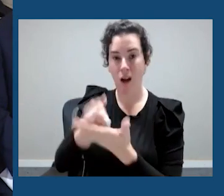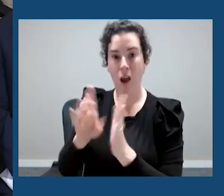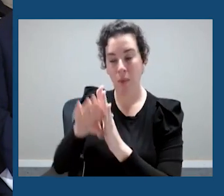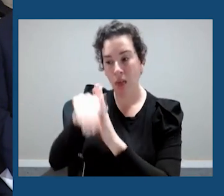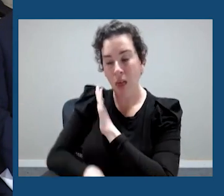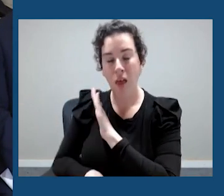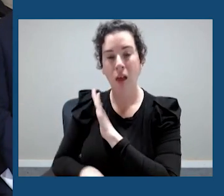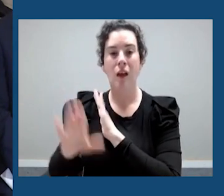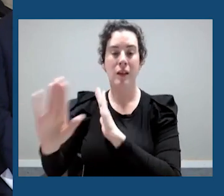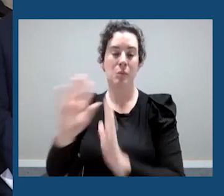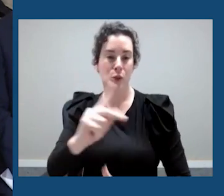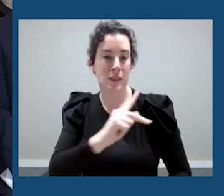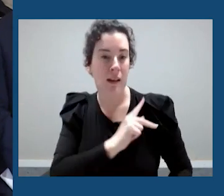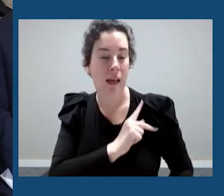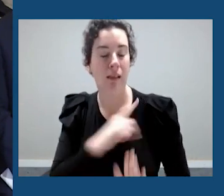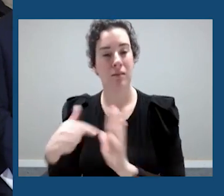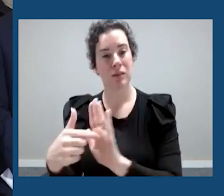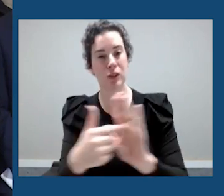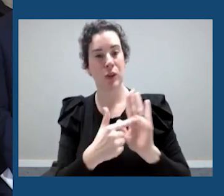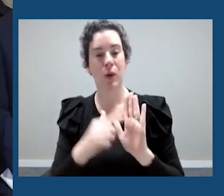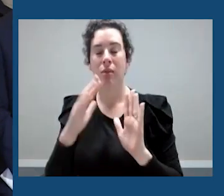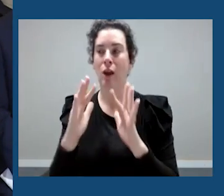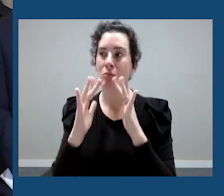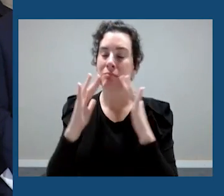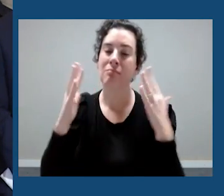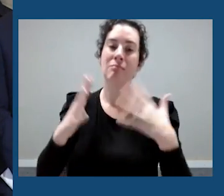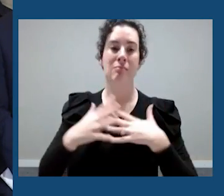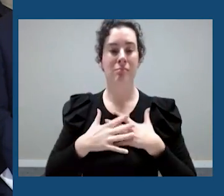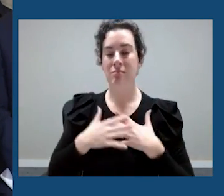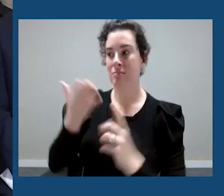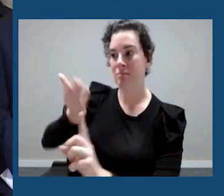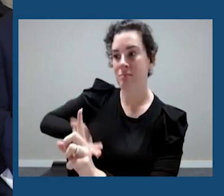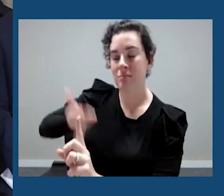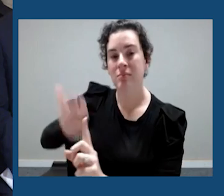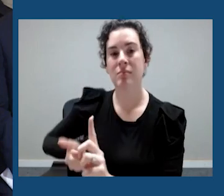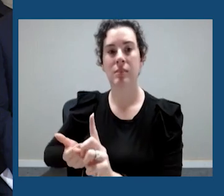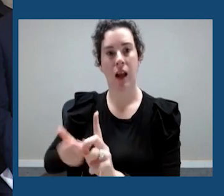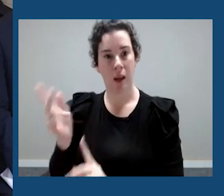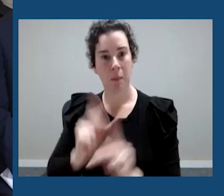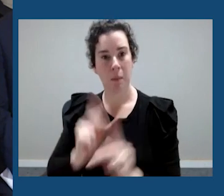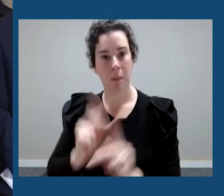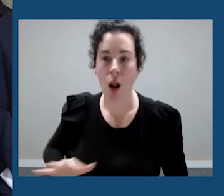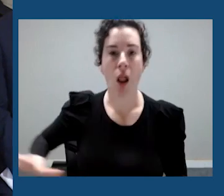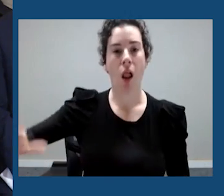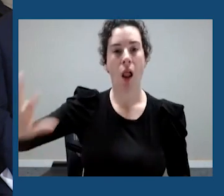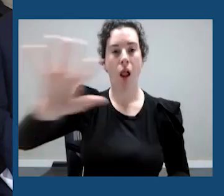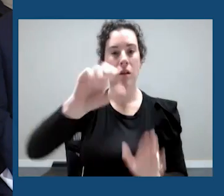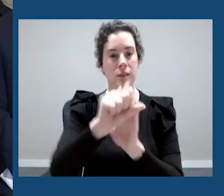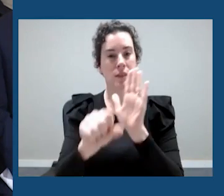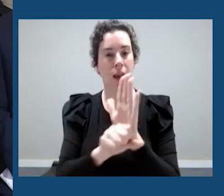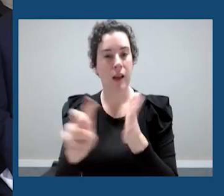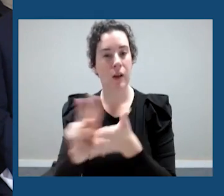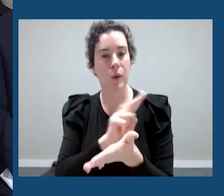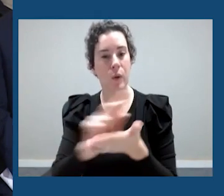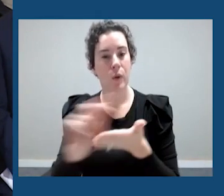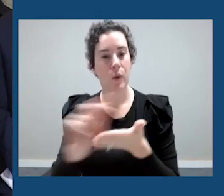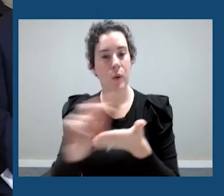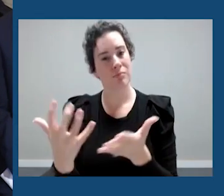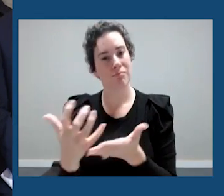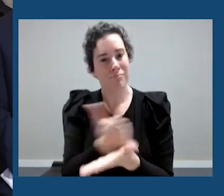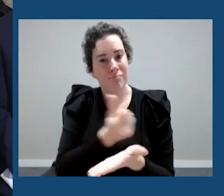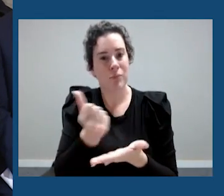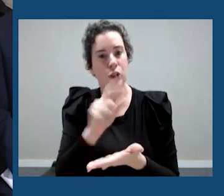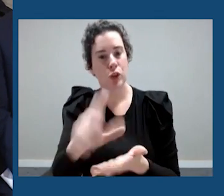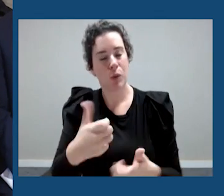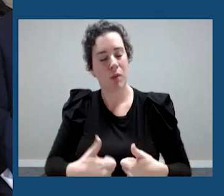its personality. And people represented by Deborah here all across the state of New York deserve to live and work in safety.